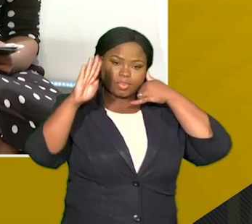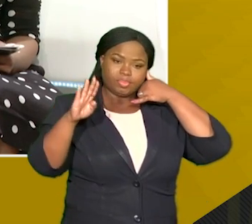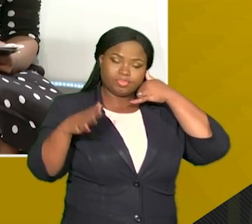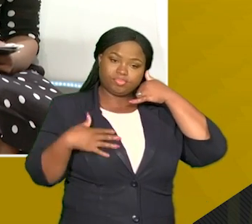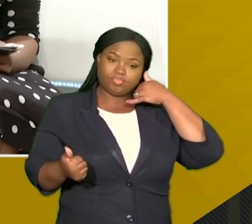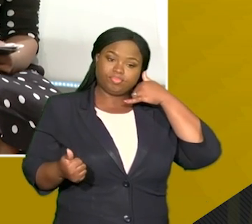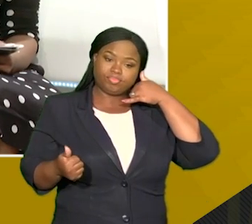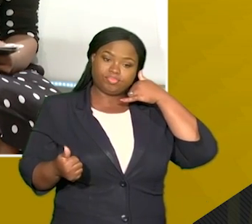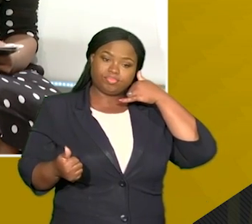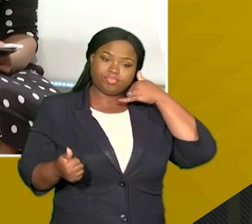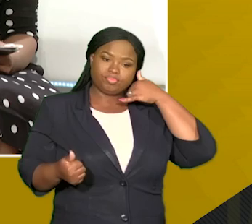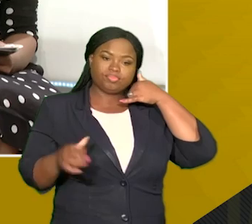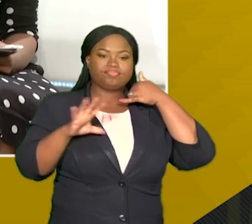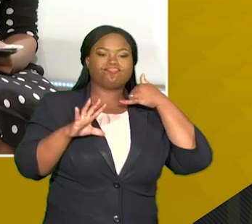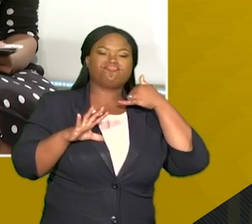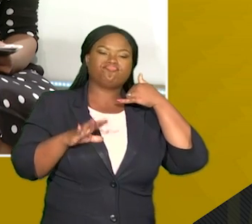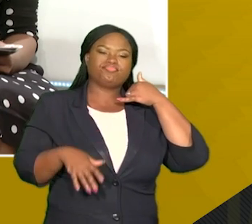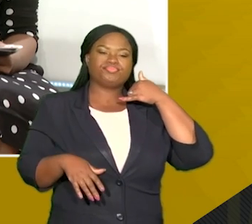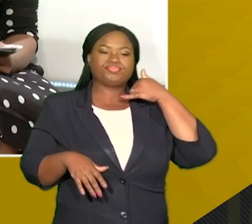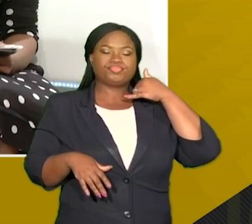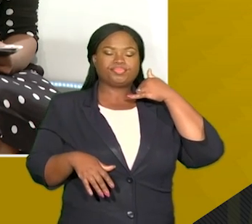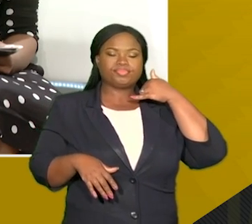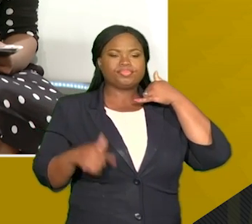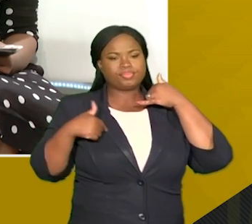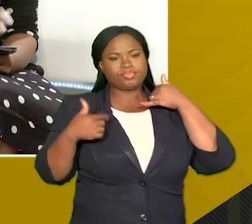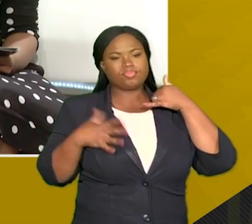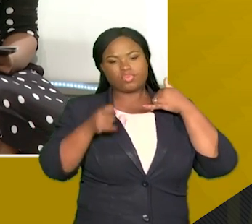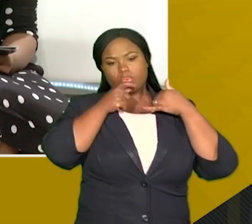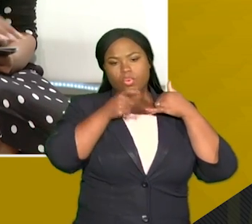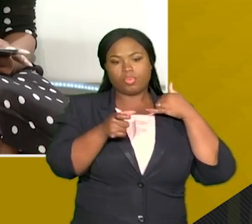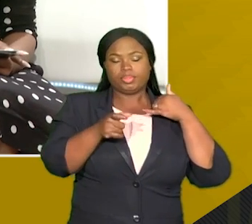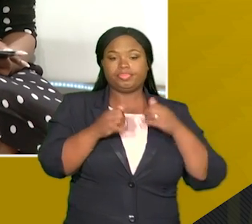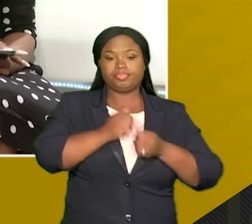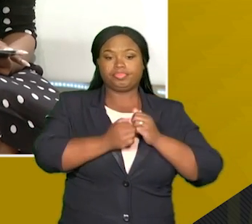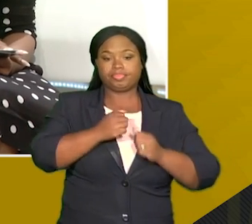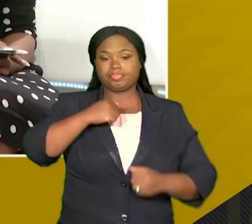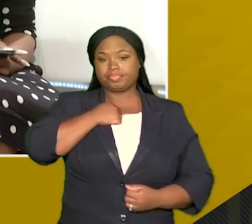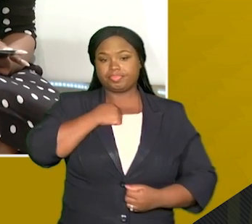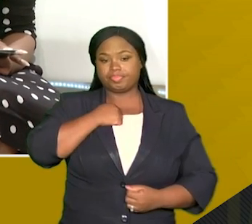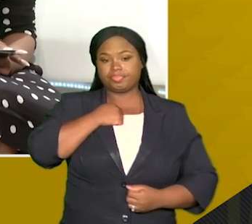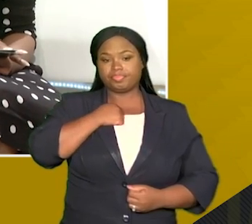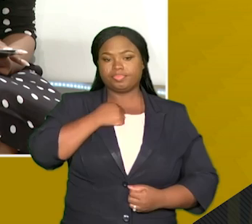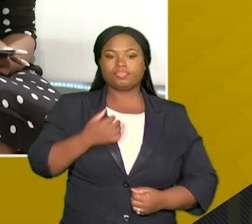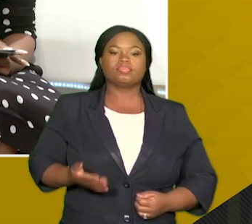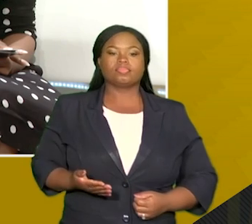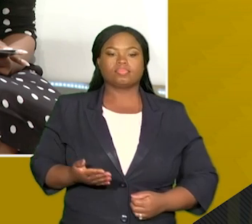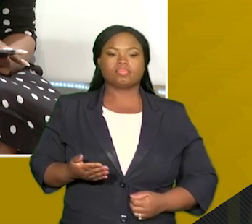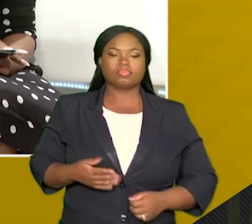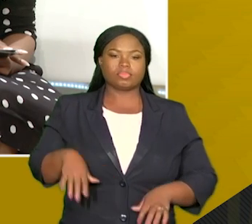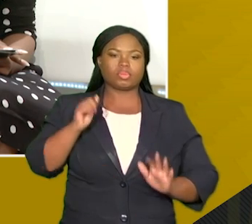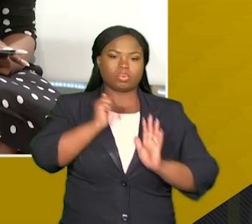are you? I'm good, and how are you? I'm good. I just have a comment. My brother was